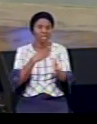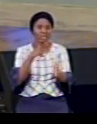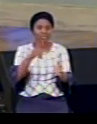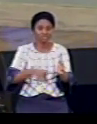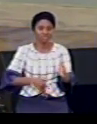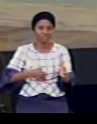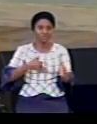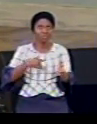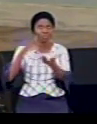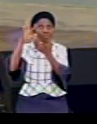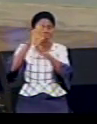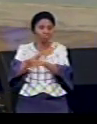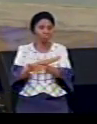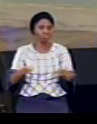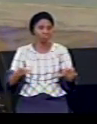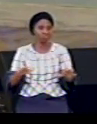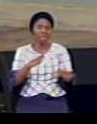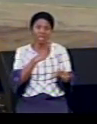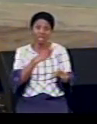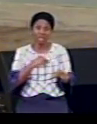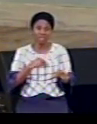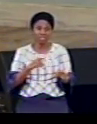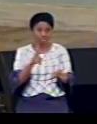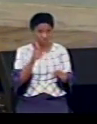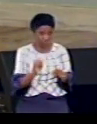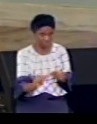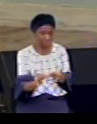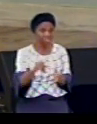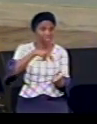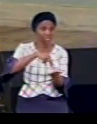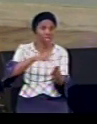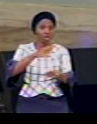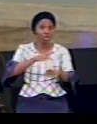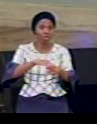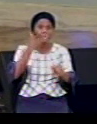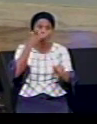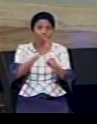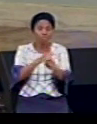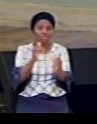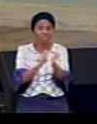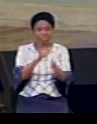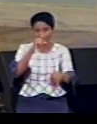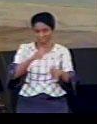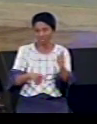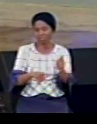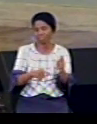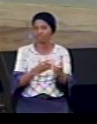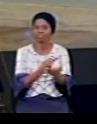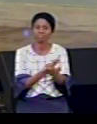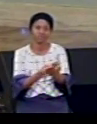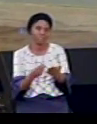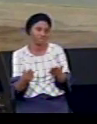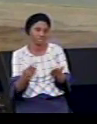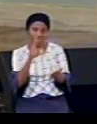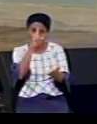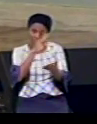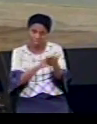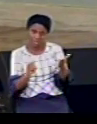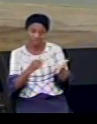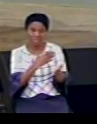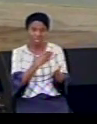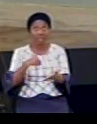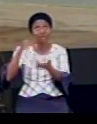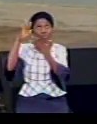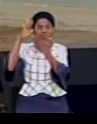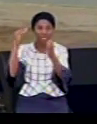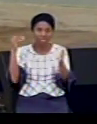yet standing on the promise that cannot fail, believing and hoping